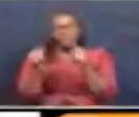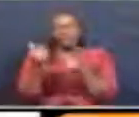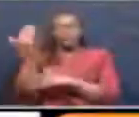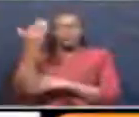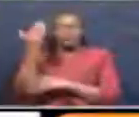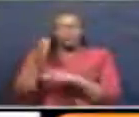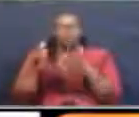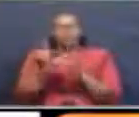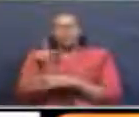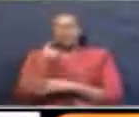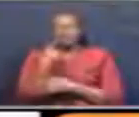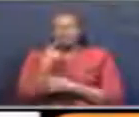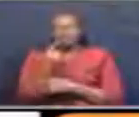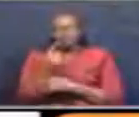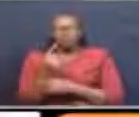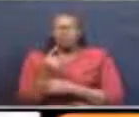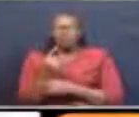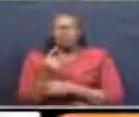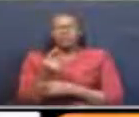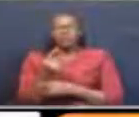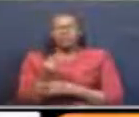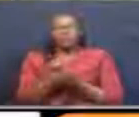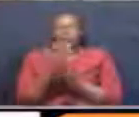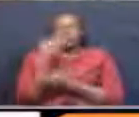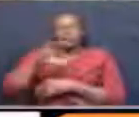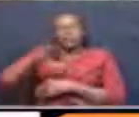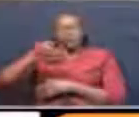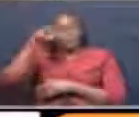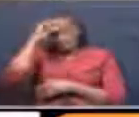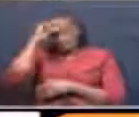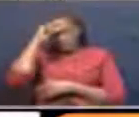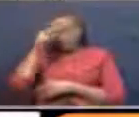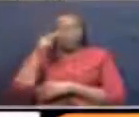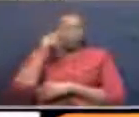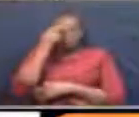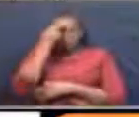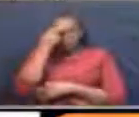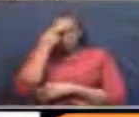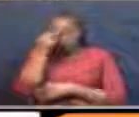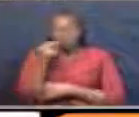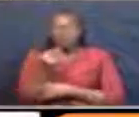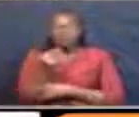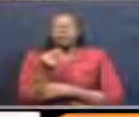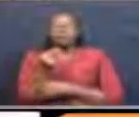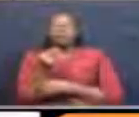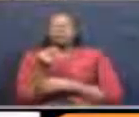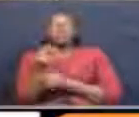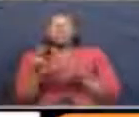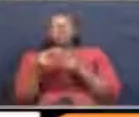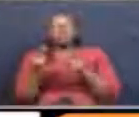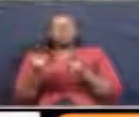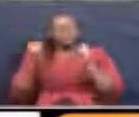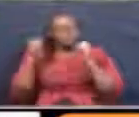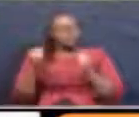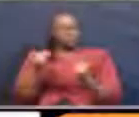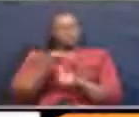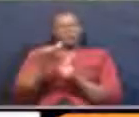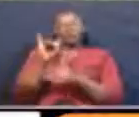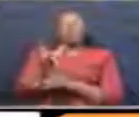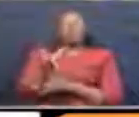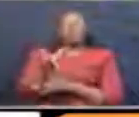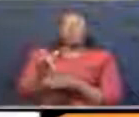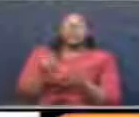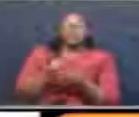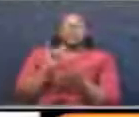has talked in the way that he has talked. That is why the county government of Narok is still very firm about